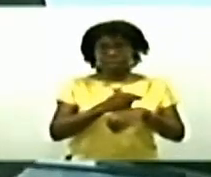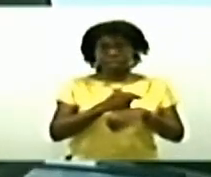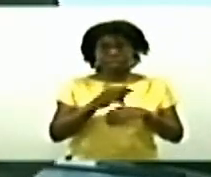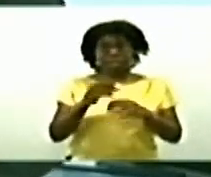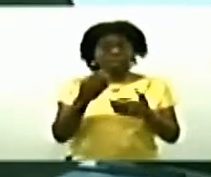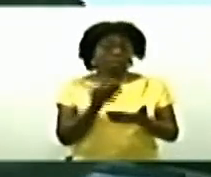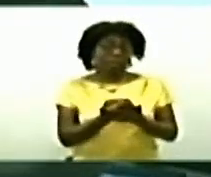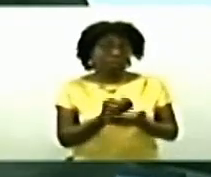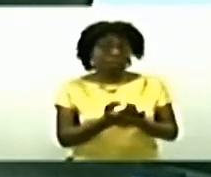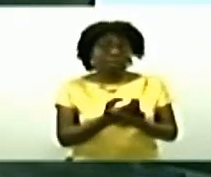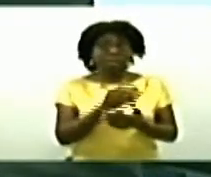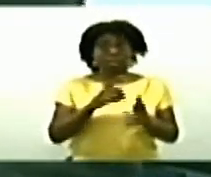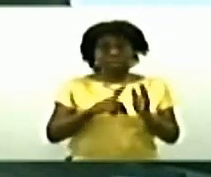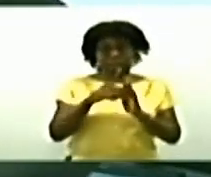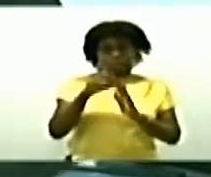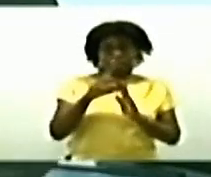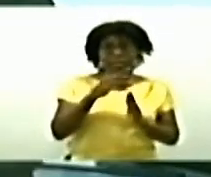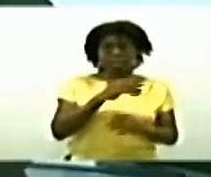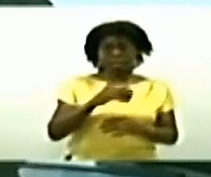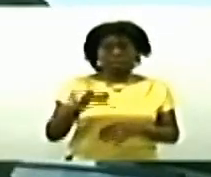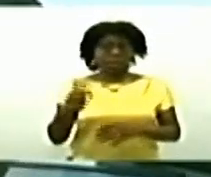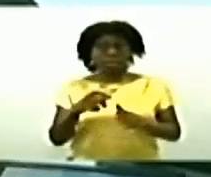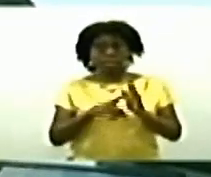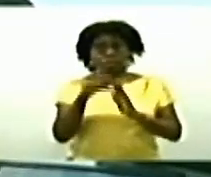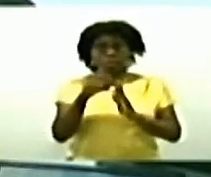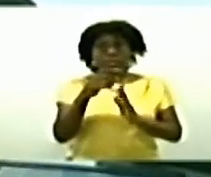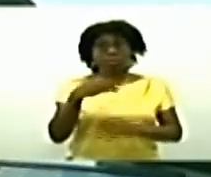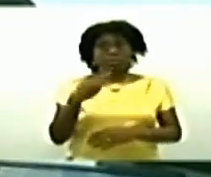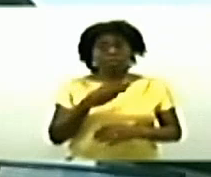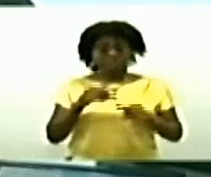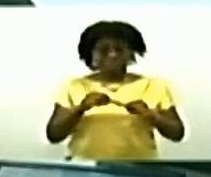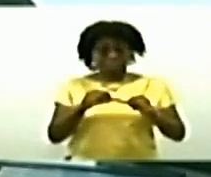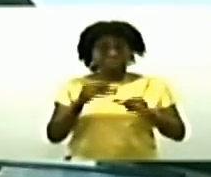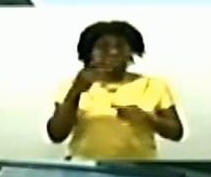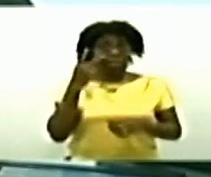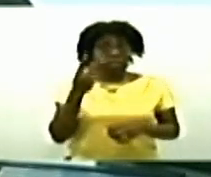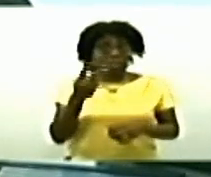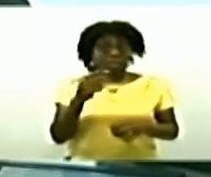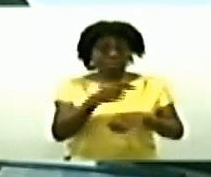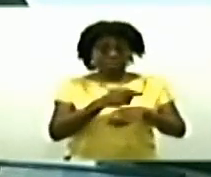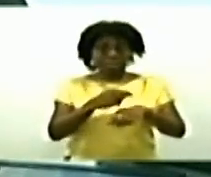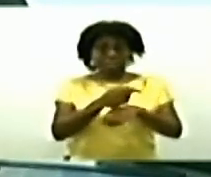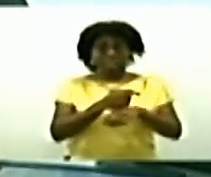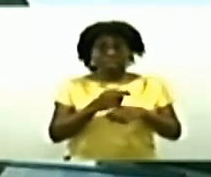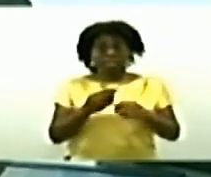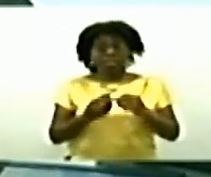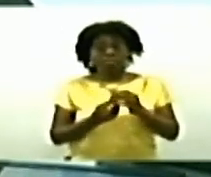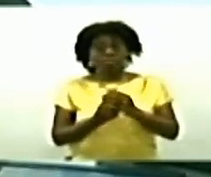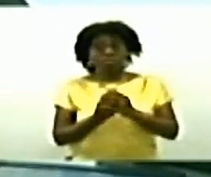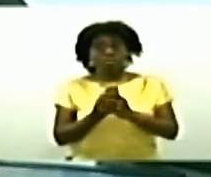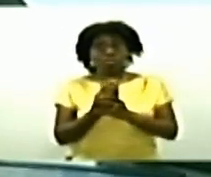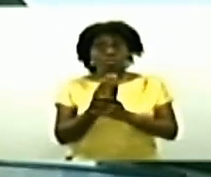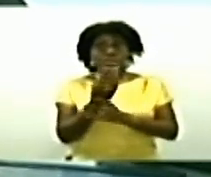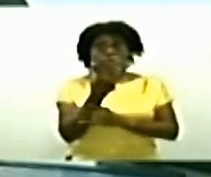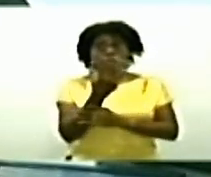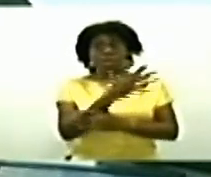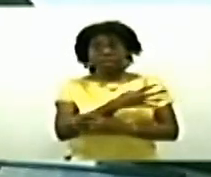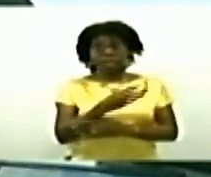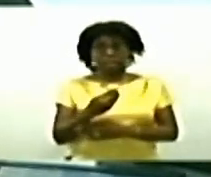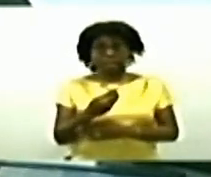and development otherwise, we continue to see Grenada continue to grow. And as